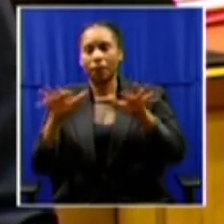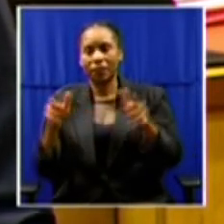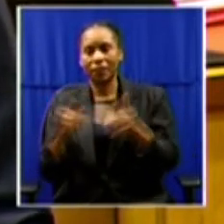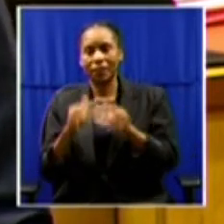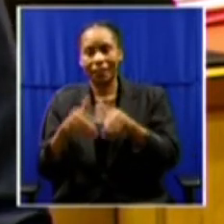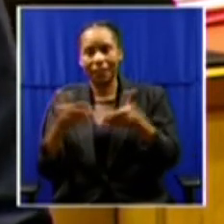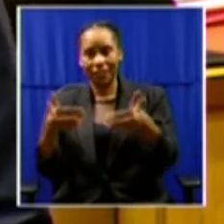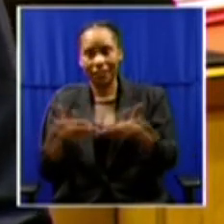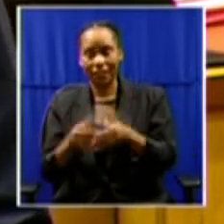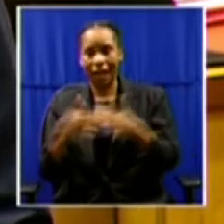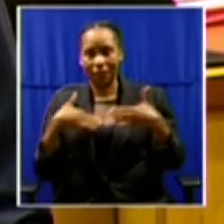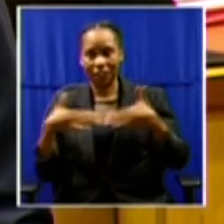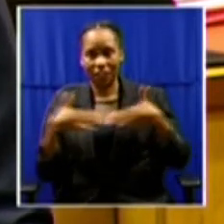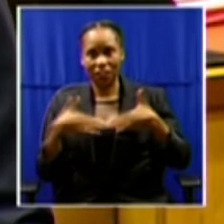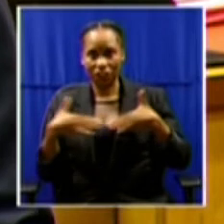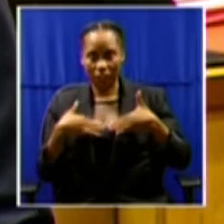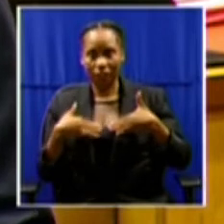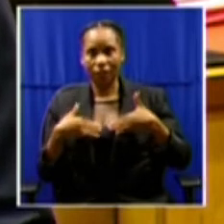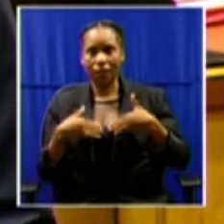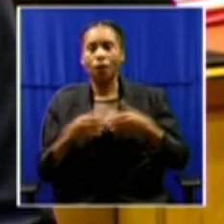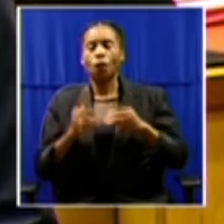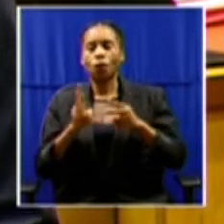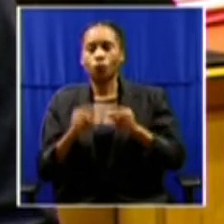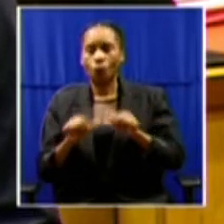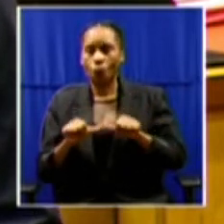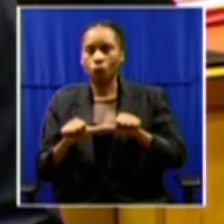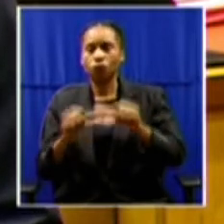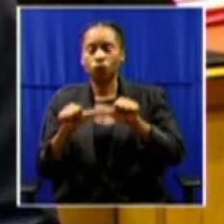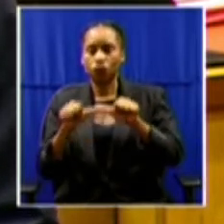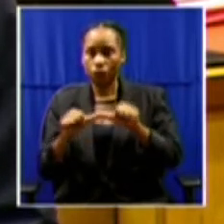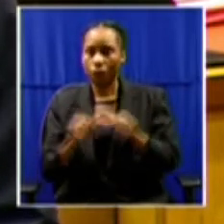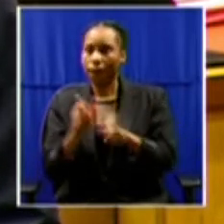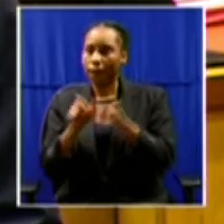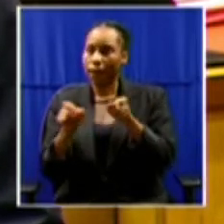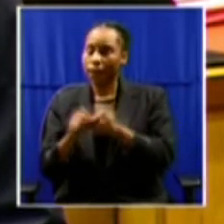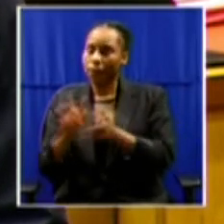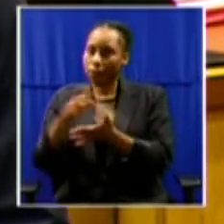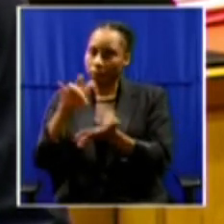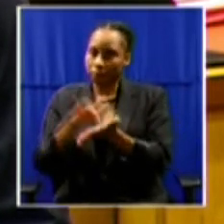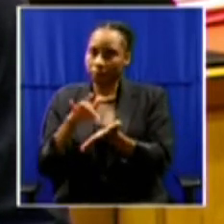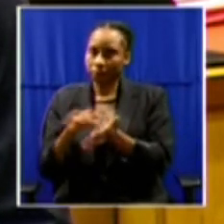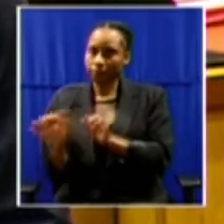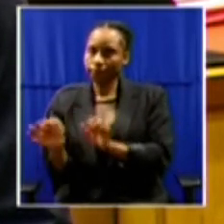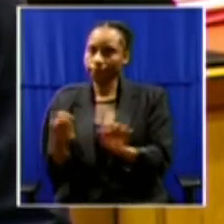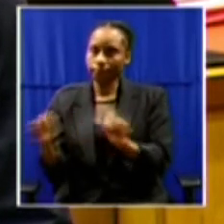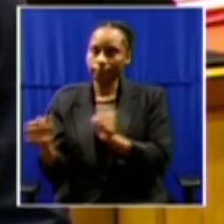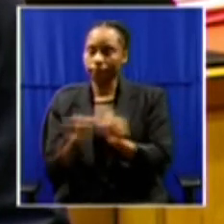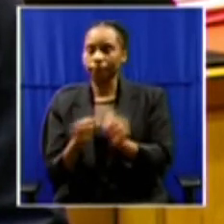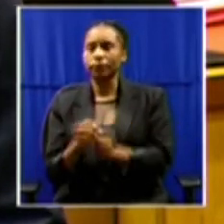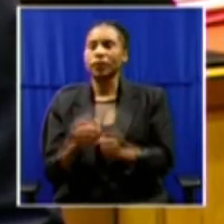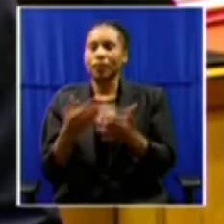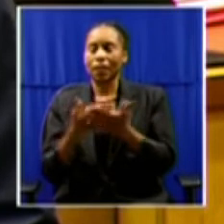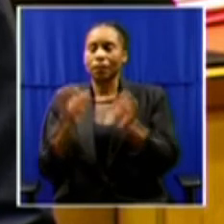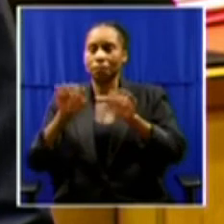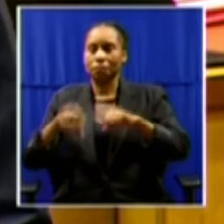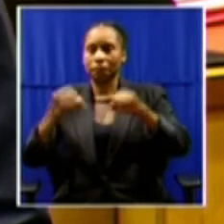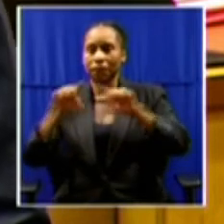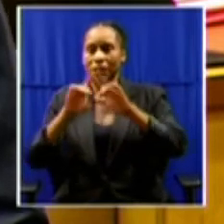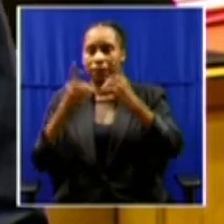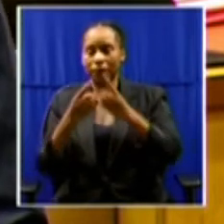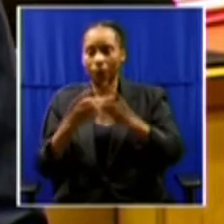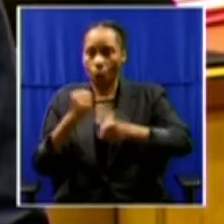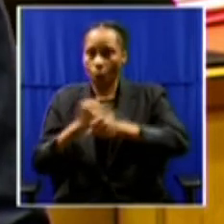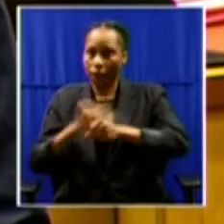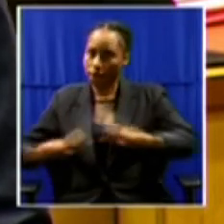help us, but we also continue to fill the necessary vacancies that will enable the department to function at an